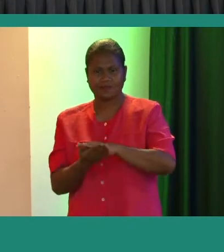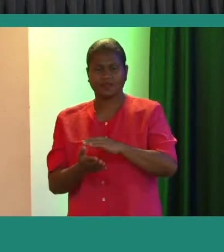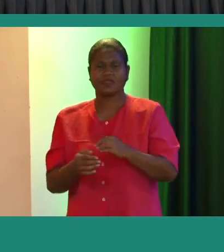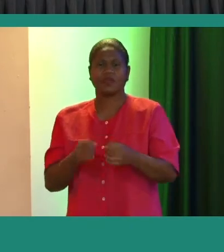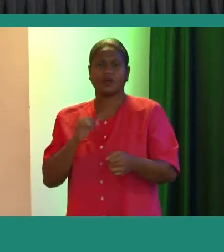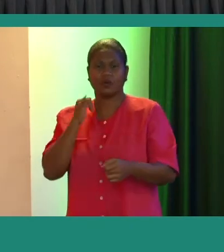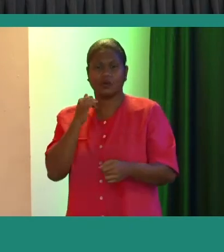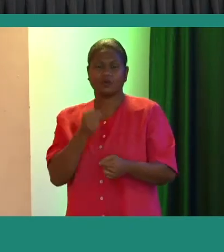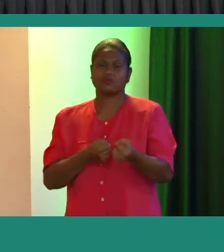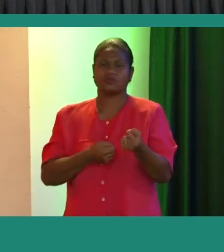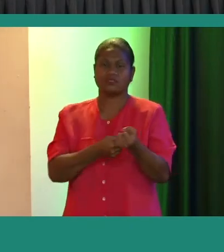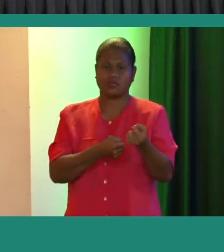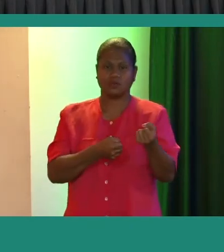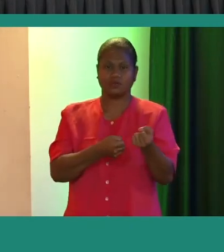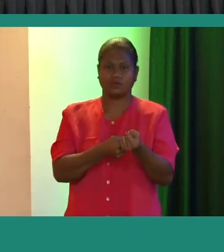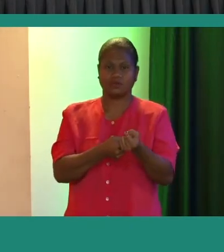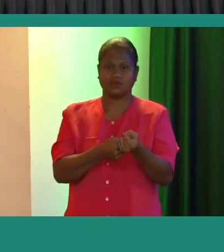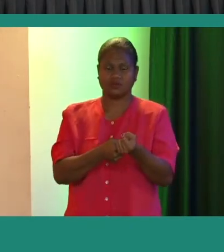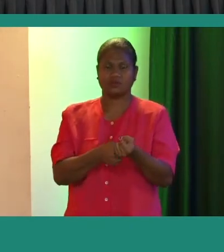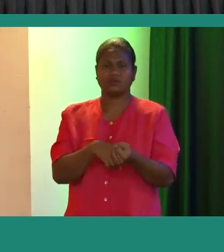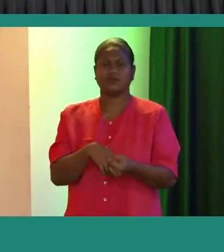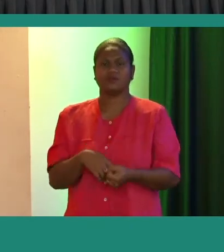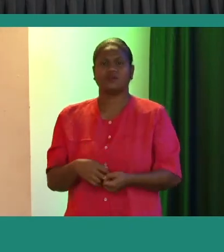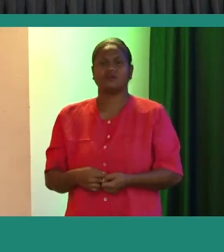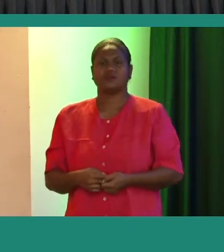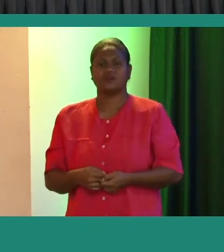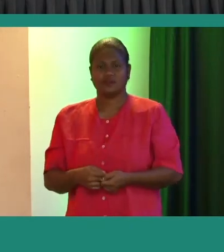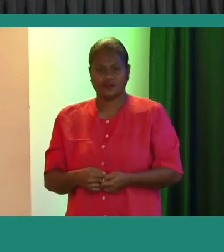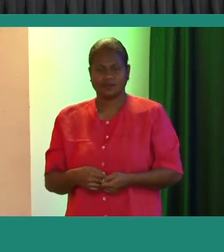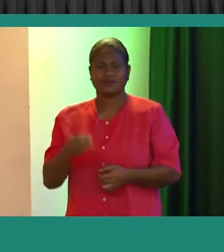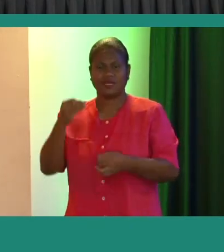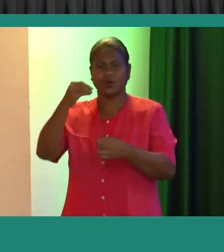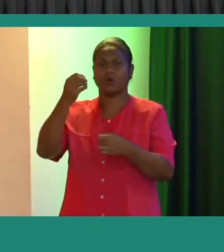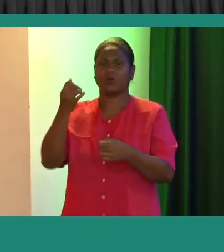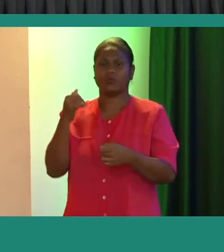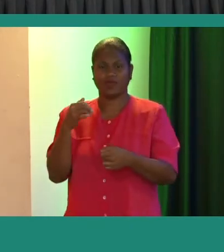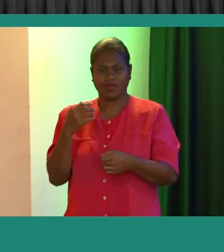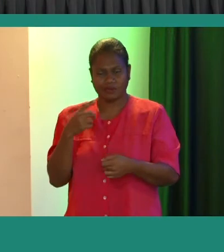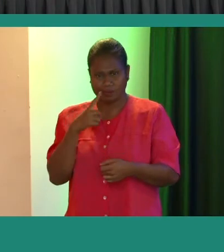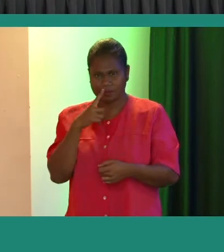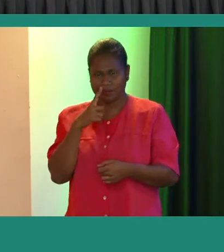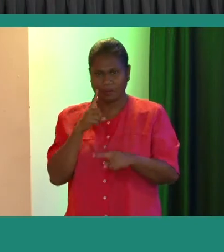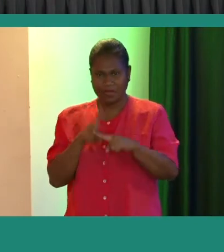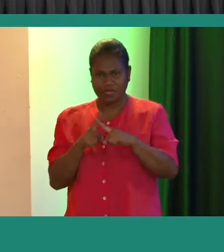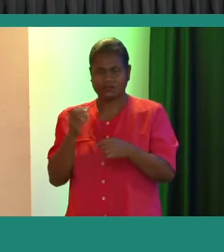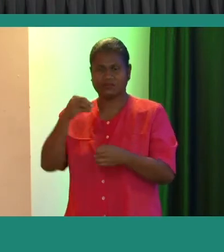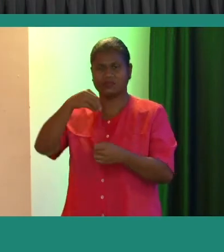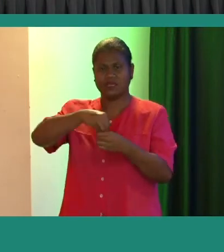supporters of the agenda of inclusiveness and fairness,